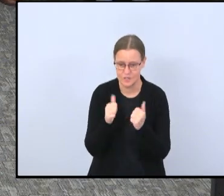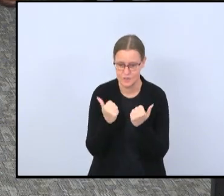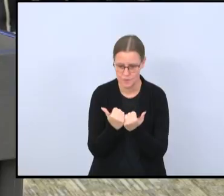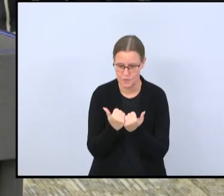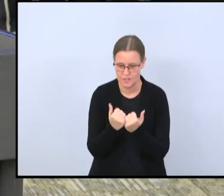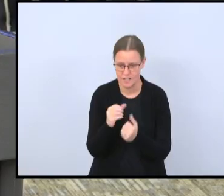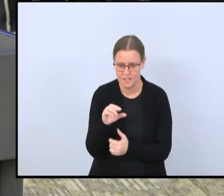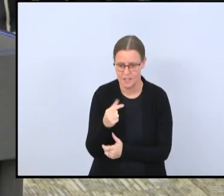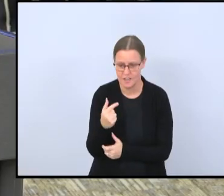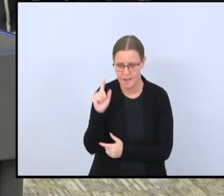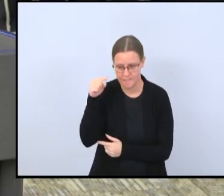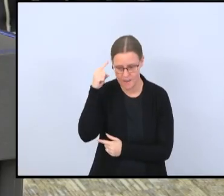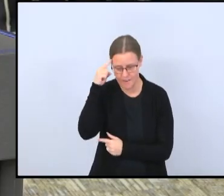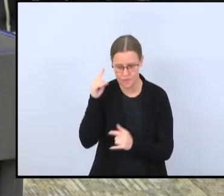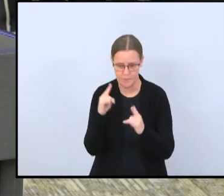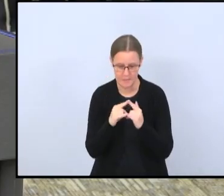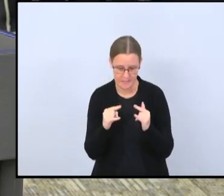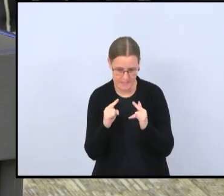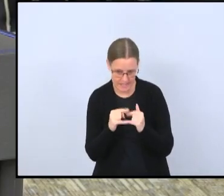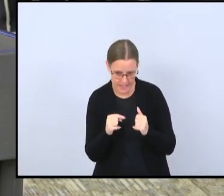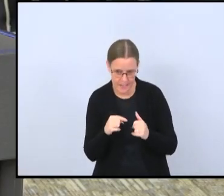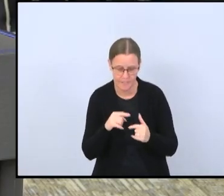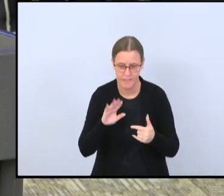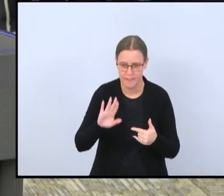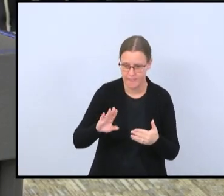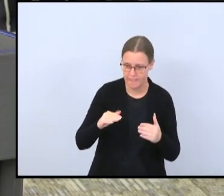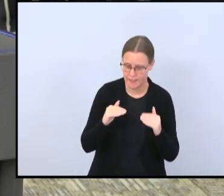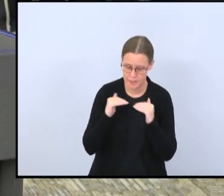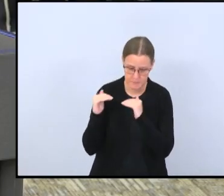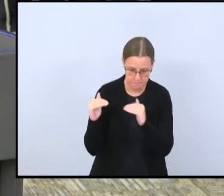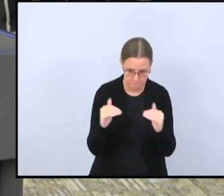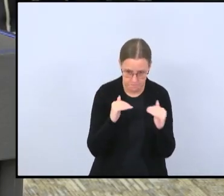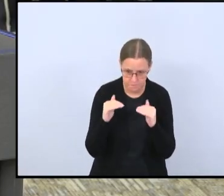Galveston to school board members, district leaders, and their peers